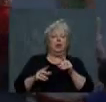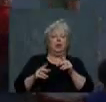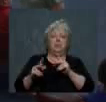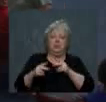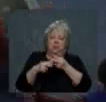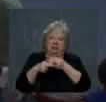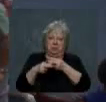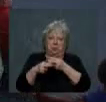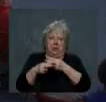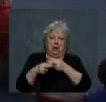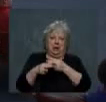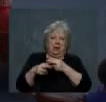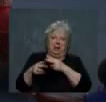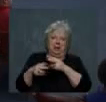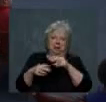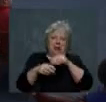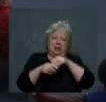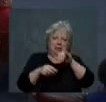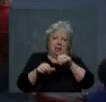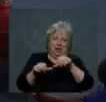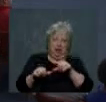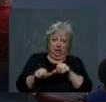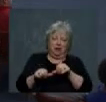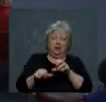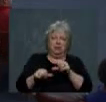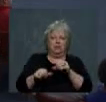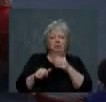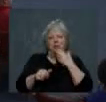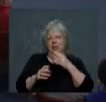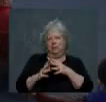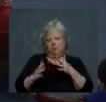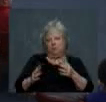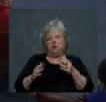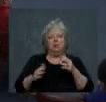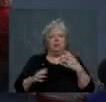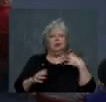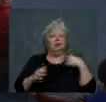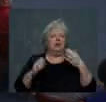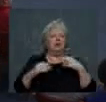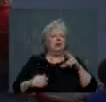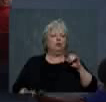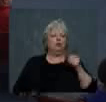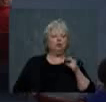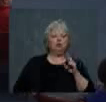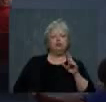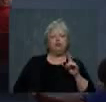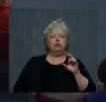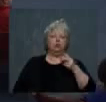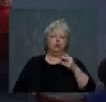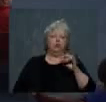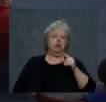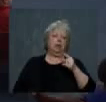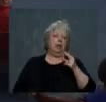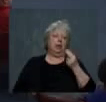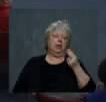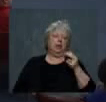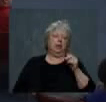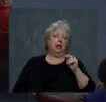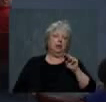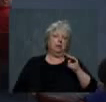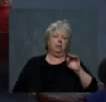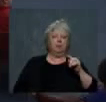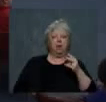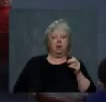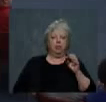you. Richard Higginbotham, please. I'm just saying I'm opposed to it, and most of the issues have